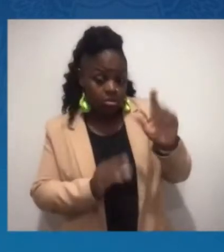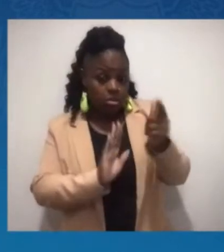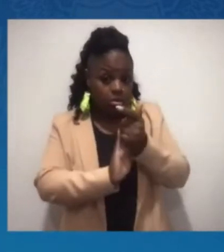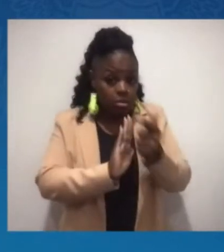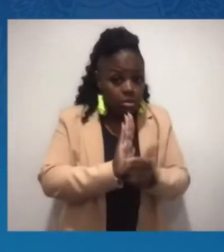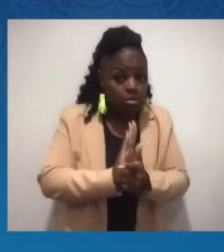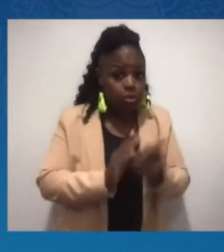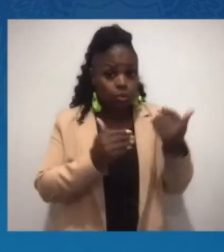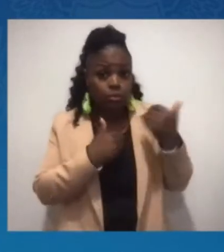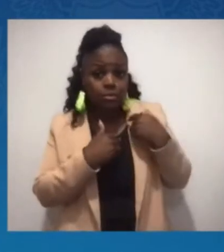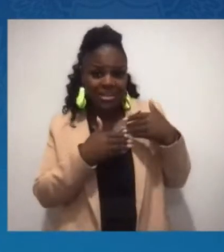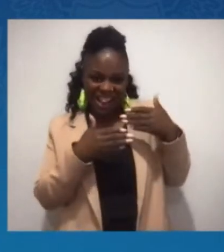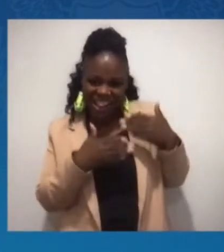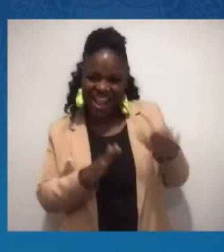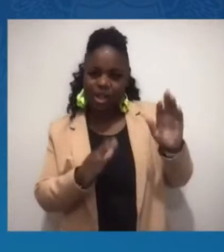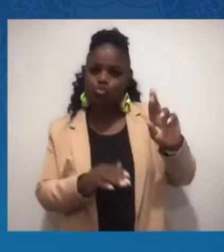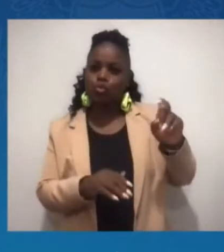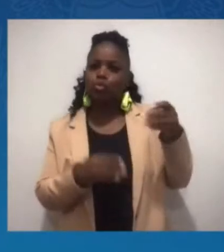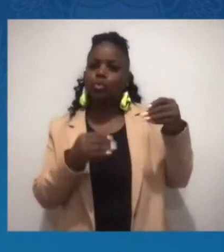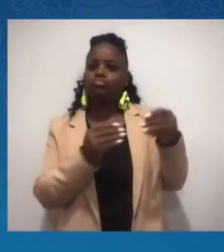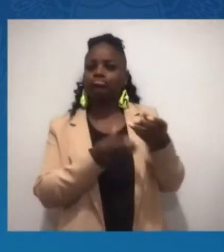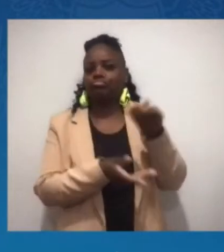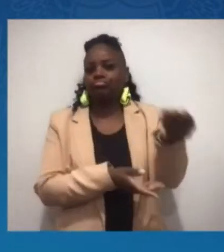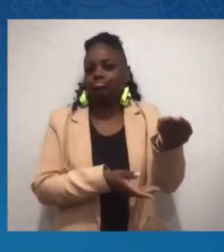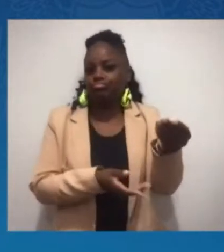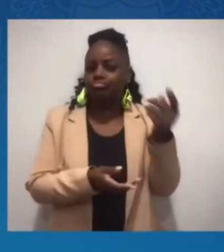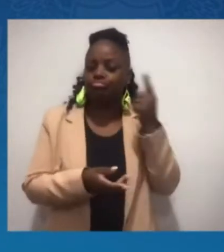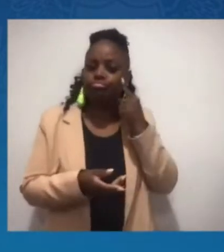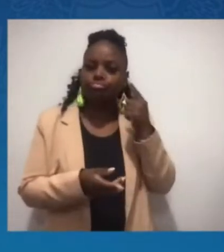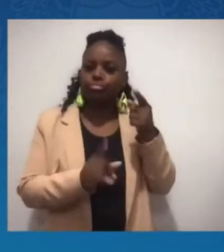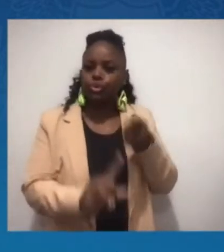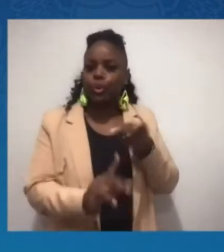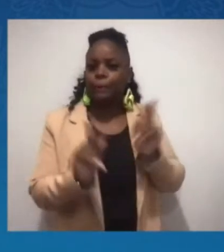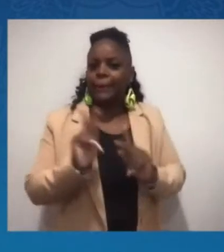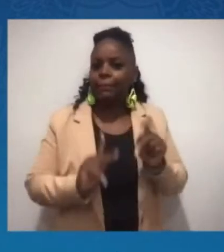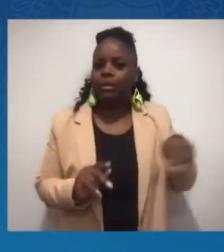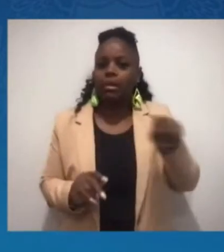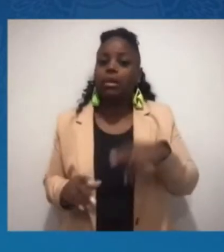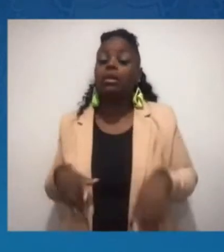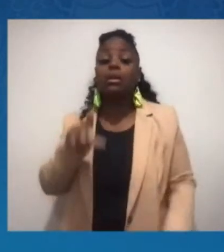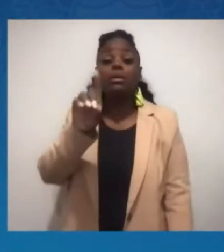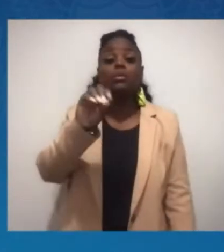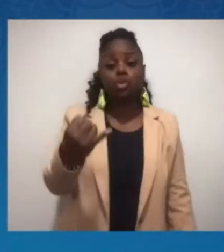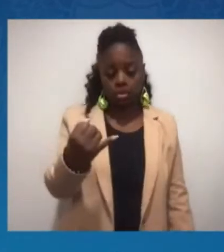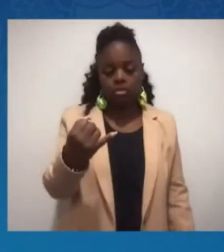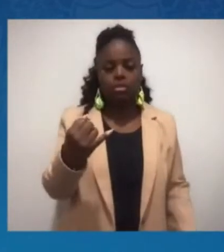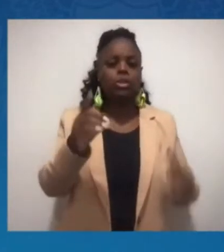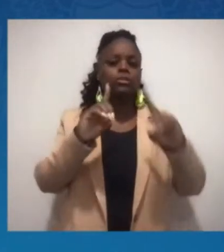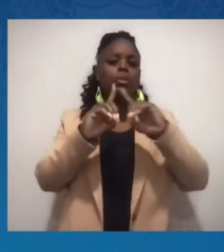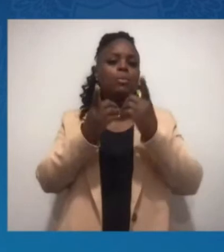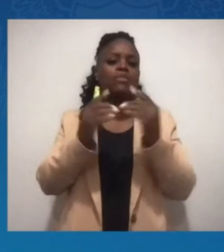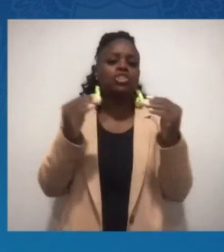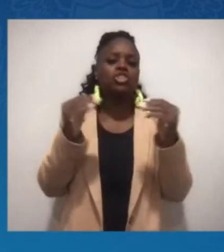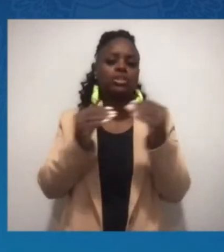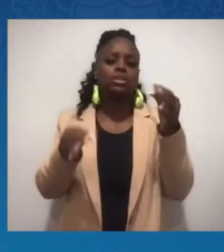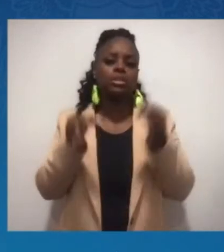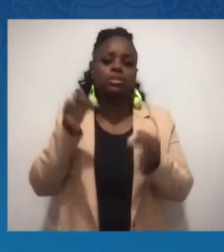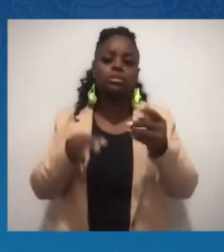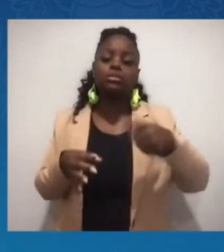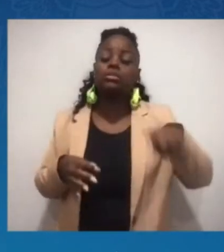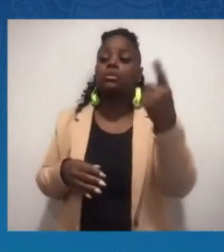filled. Through the Department of Justice, there's some extraordinary work that's happening. I'll mention a woman by the name of Vanita